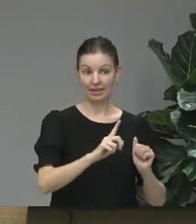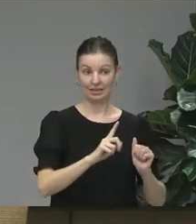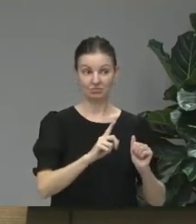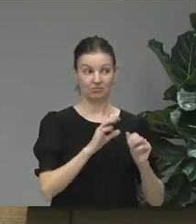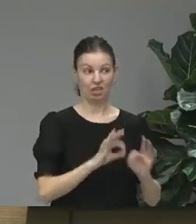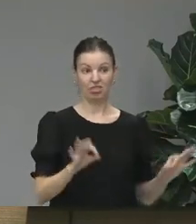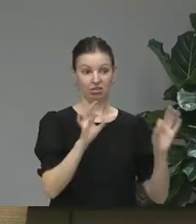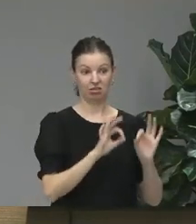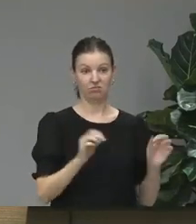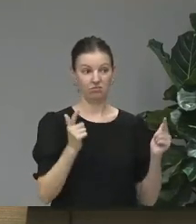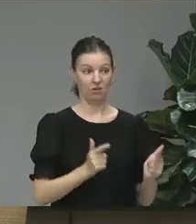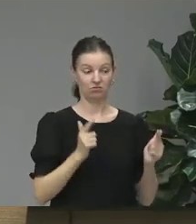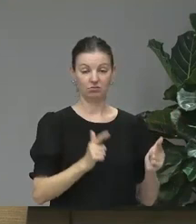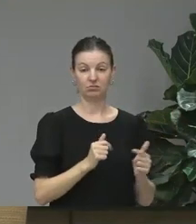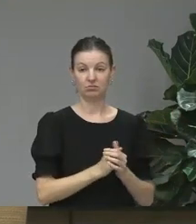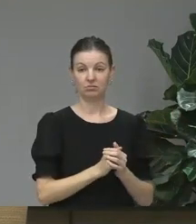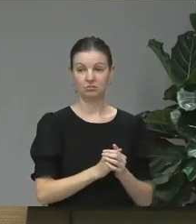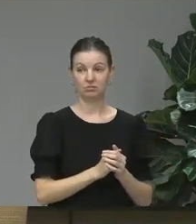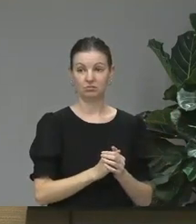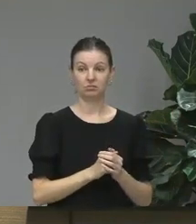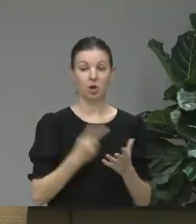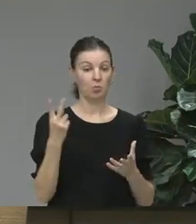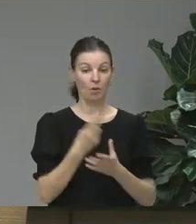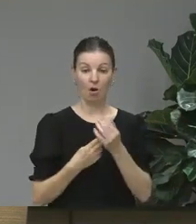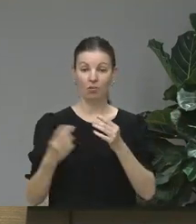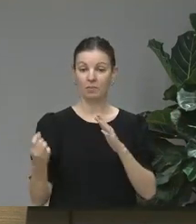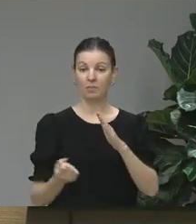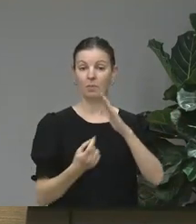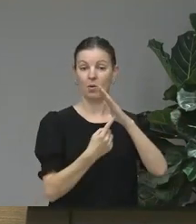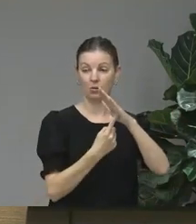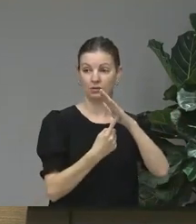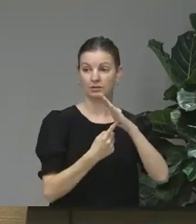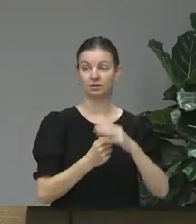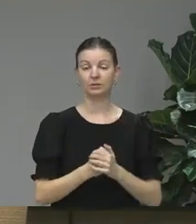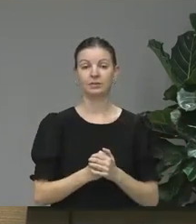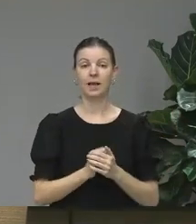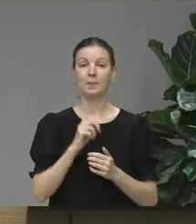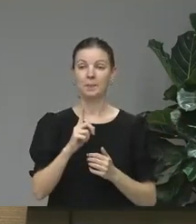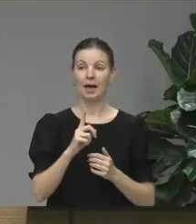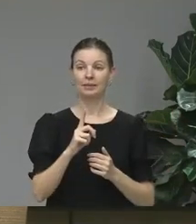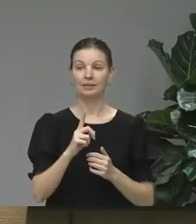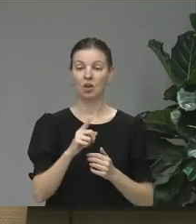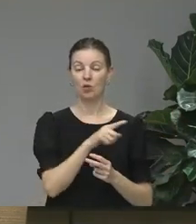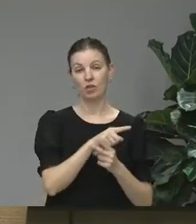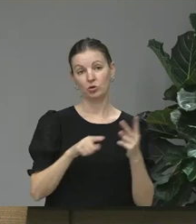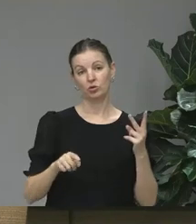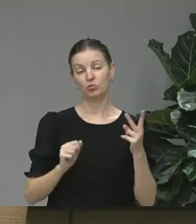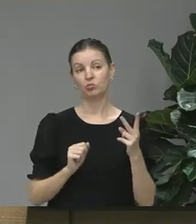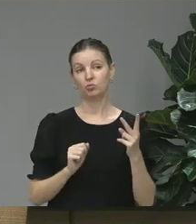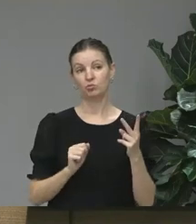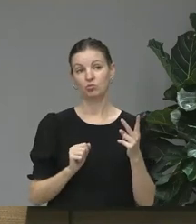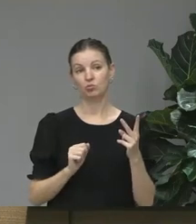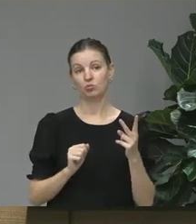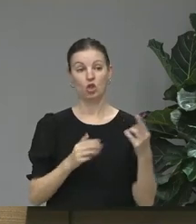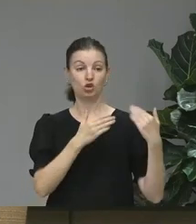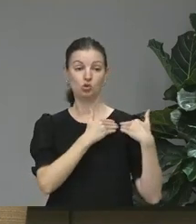lot. Both are very important, but of the two, participation, the duty